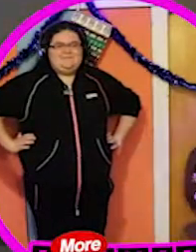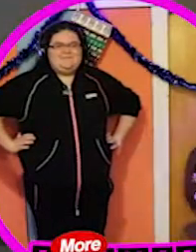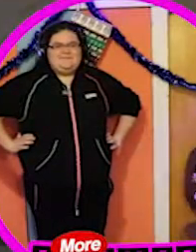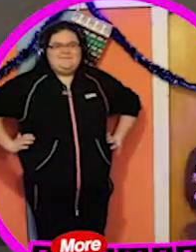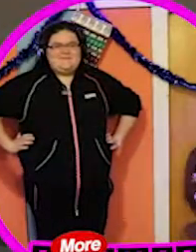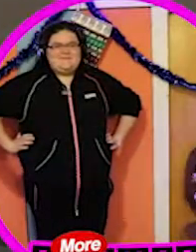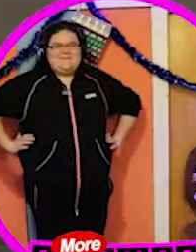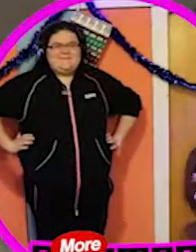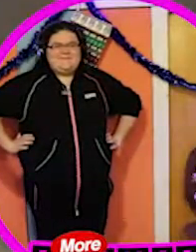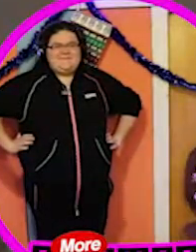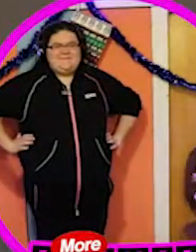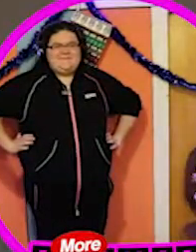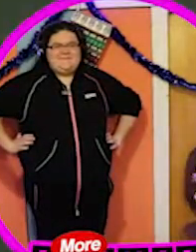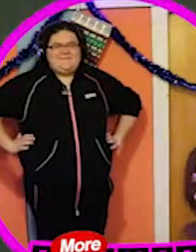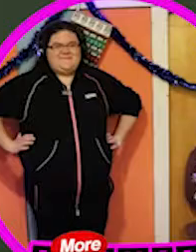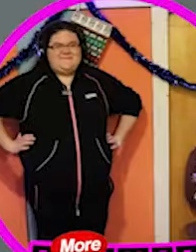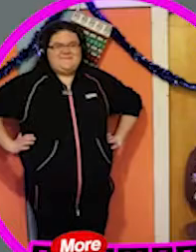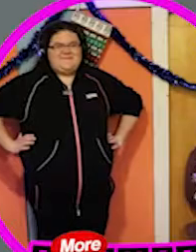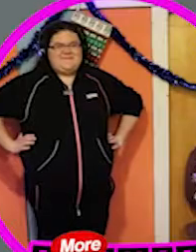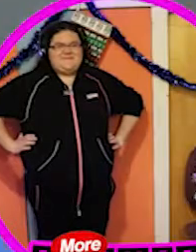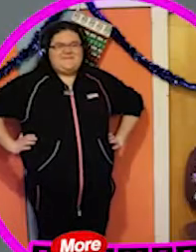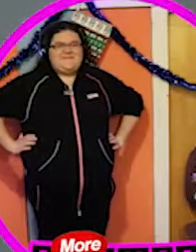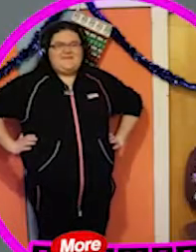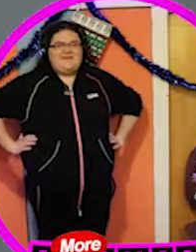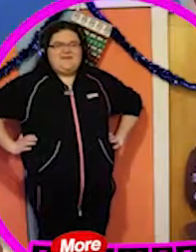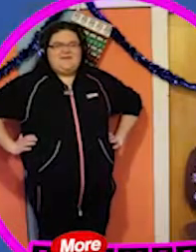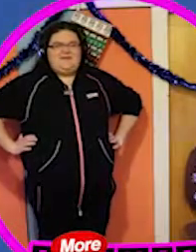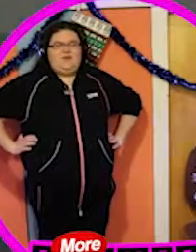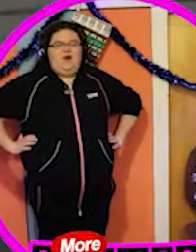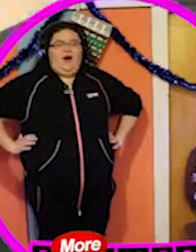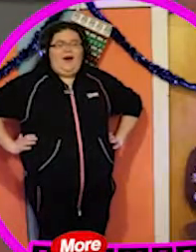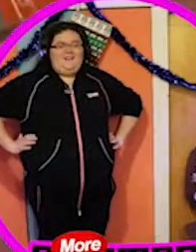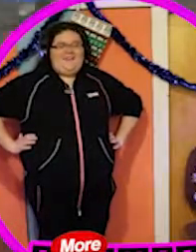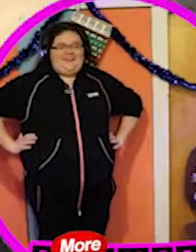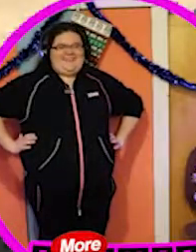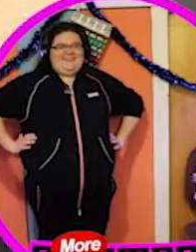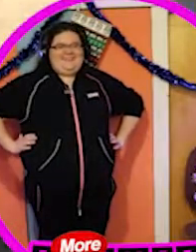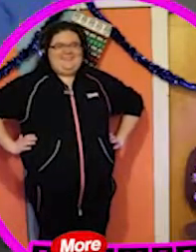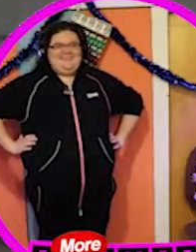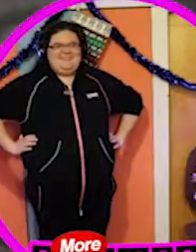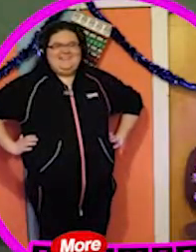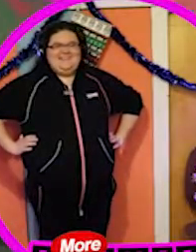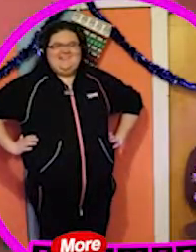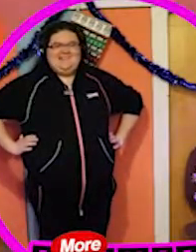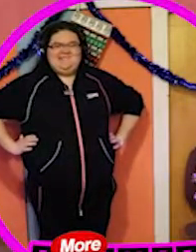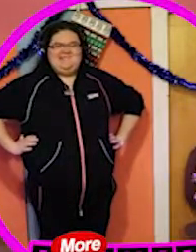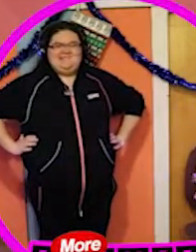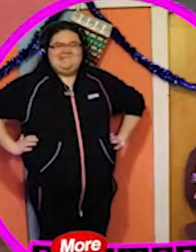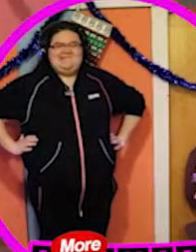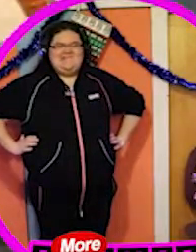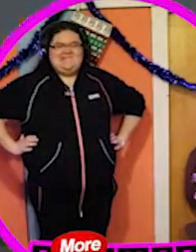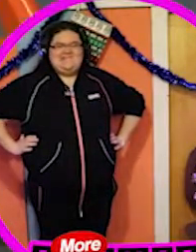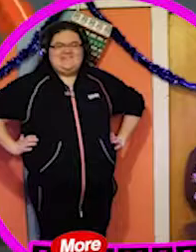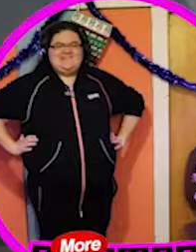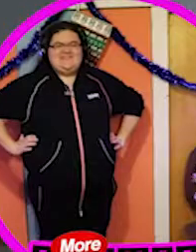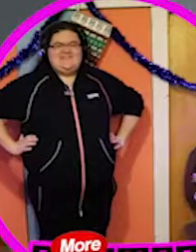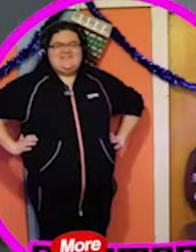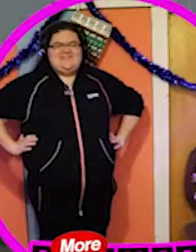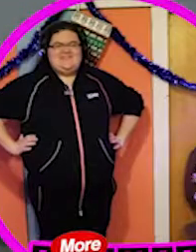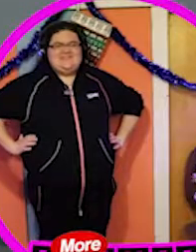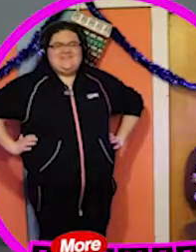me! Movement! How did it end up on that train? Oh! One second. Oh my Nine. Goodness, that was right behind